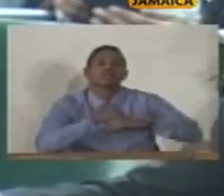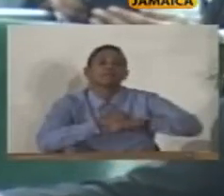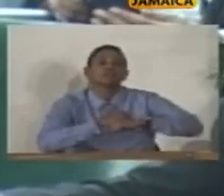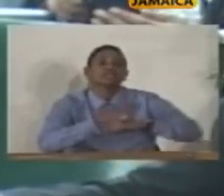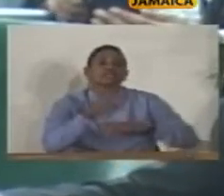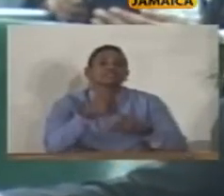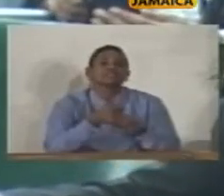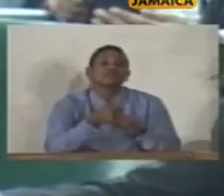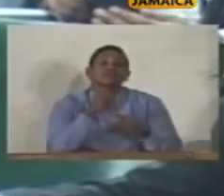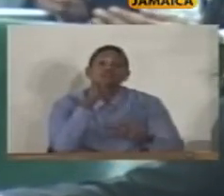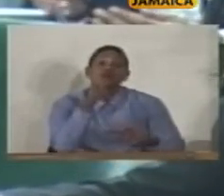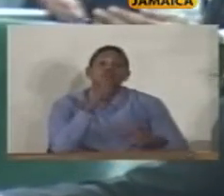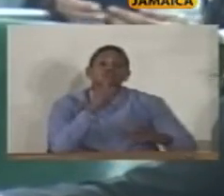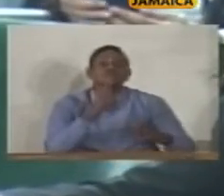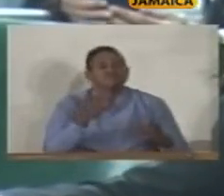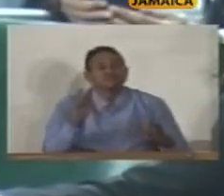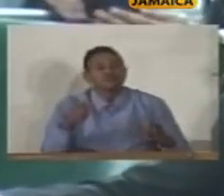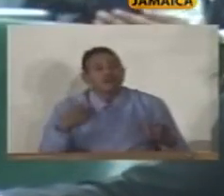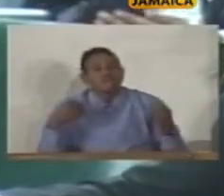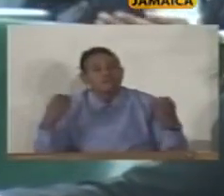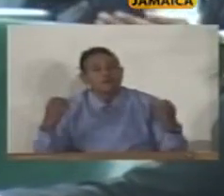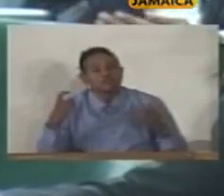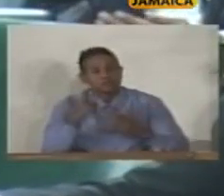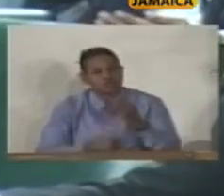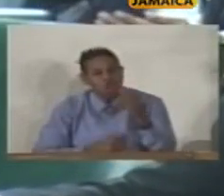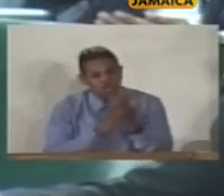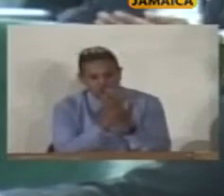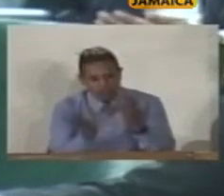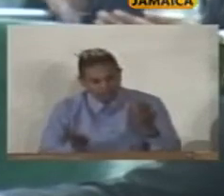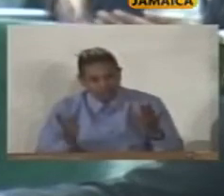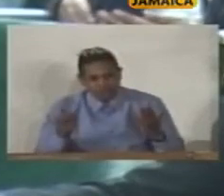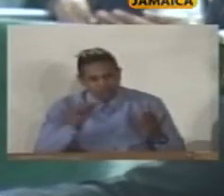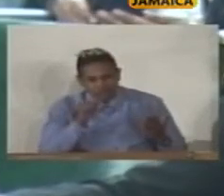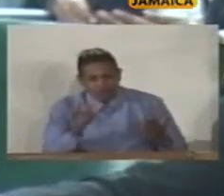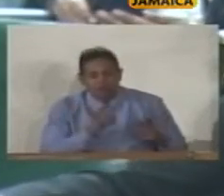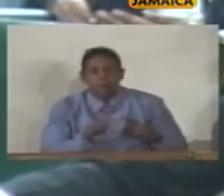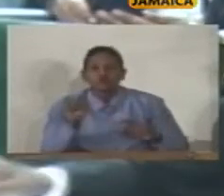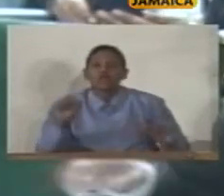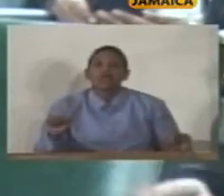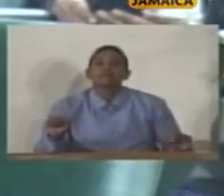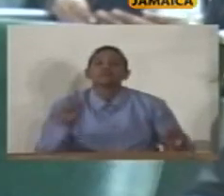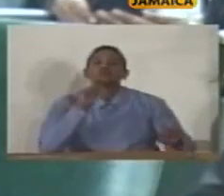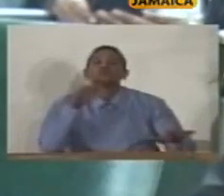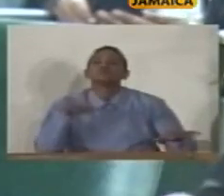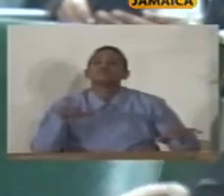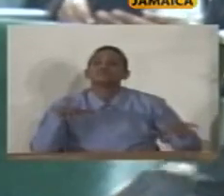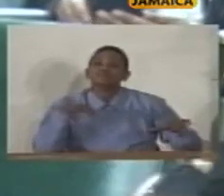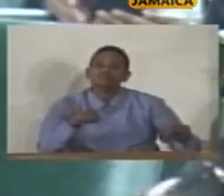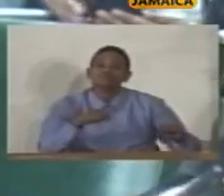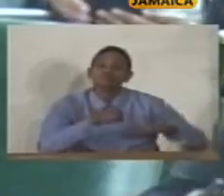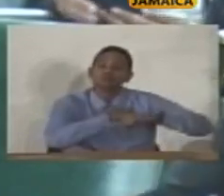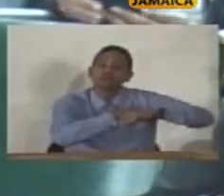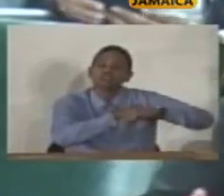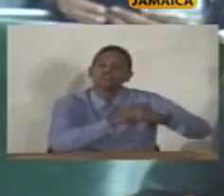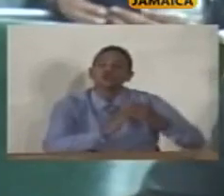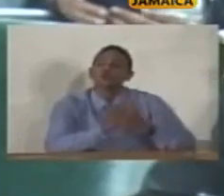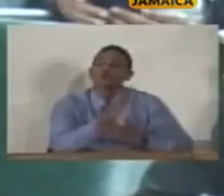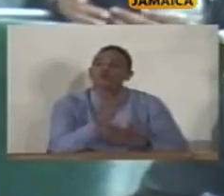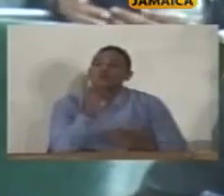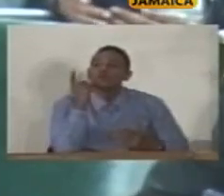and not be subject to multiple charges, but rather be able to obtain the protection through